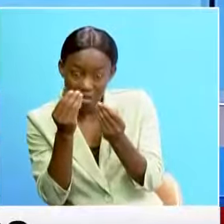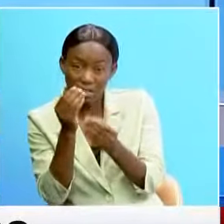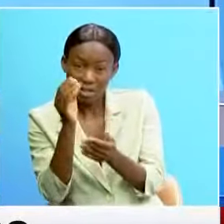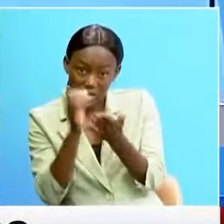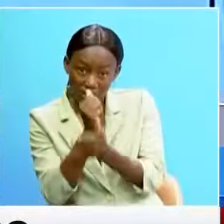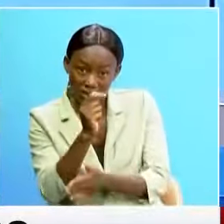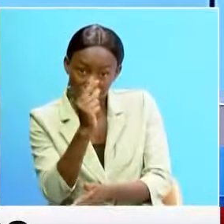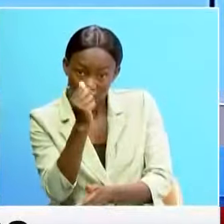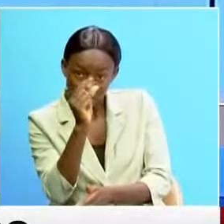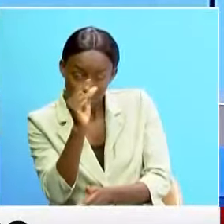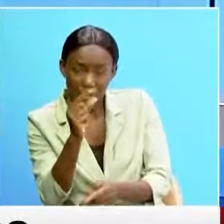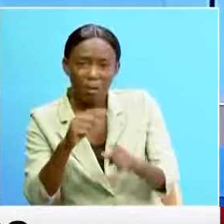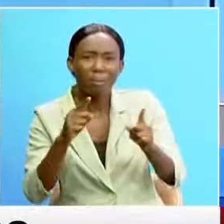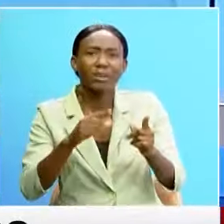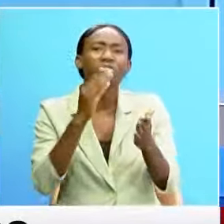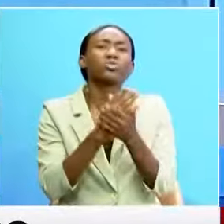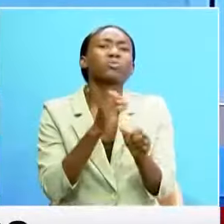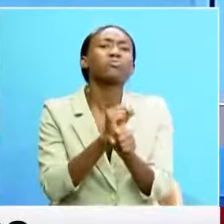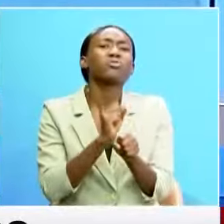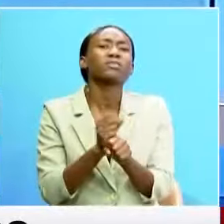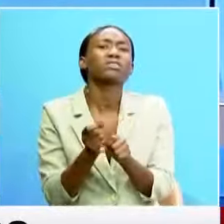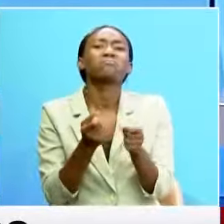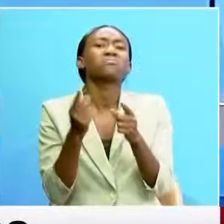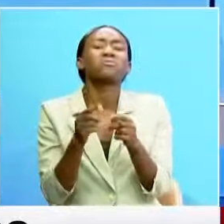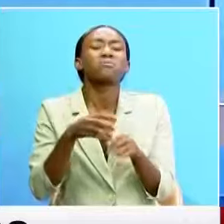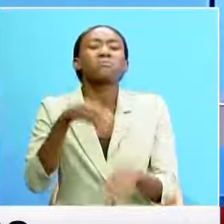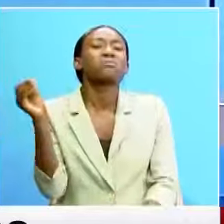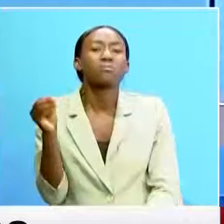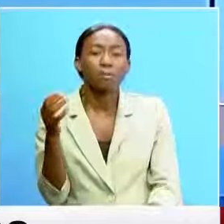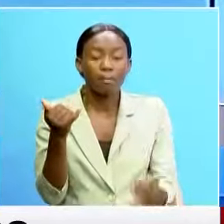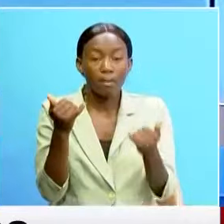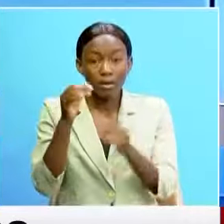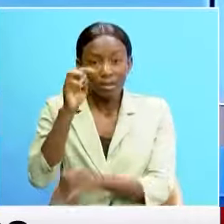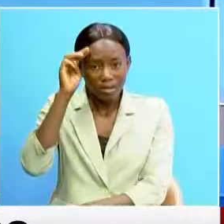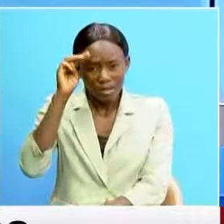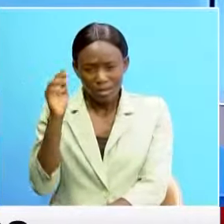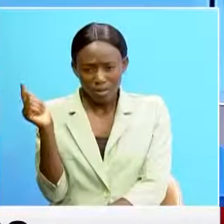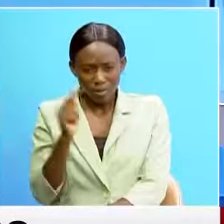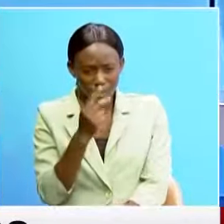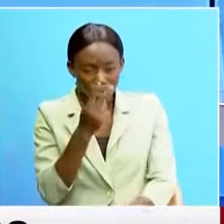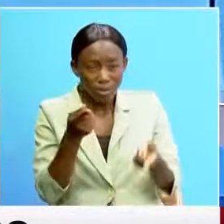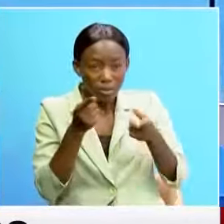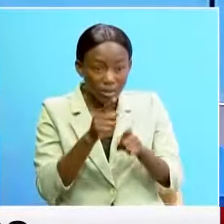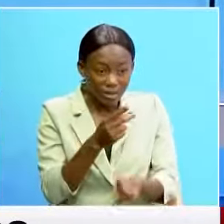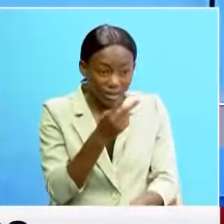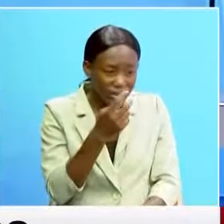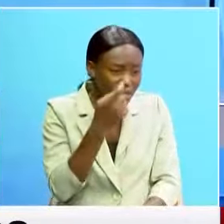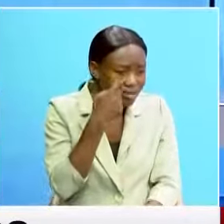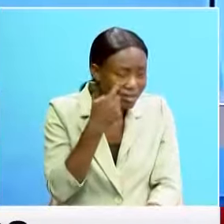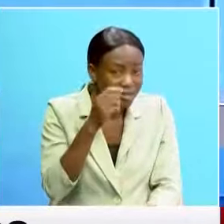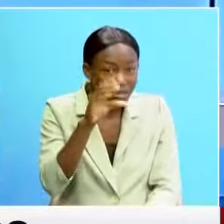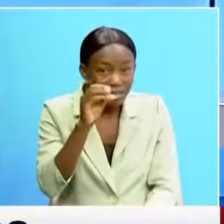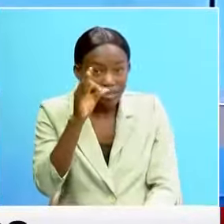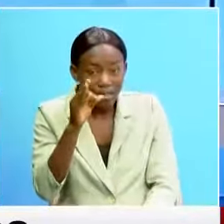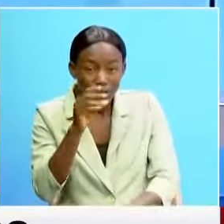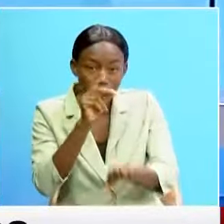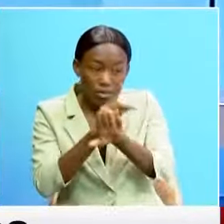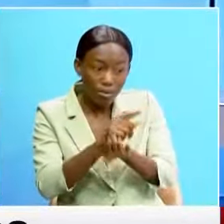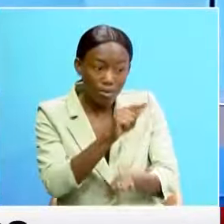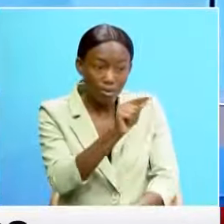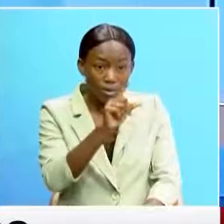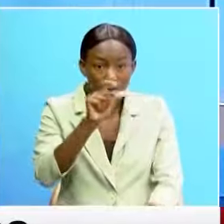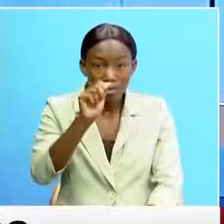later disappear. The permanent secretary said this when he inspected Constituency Development Fund CDF projects in